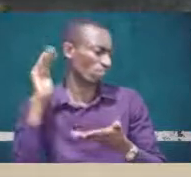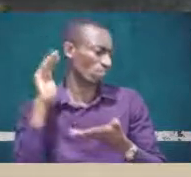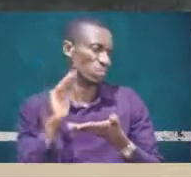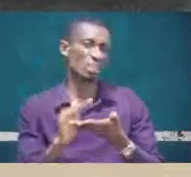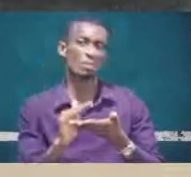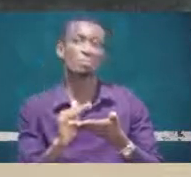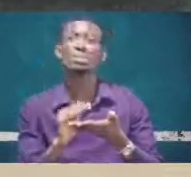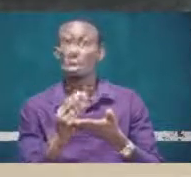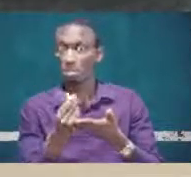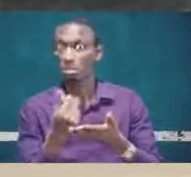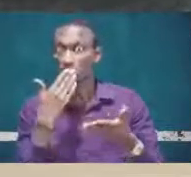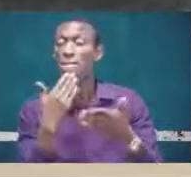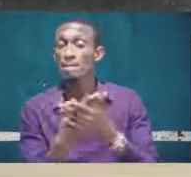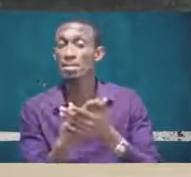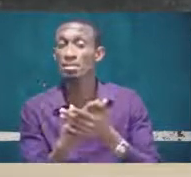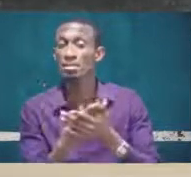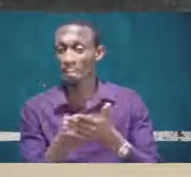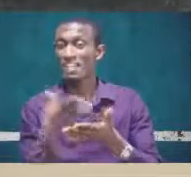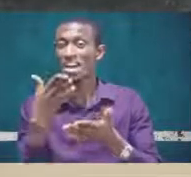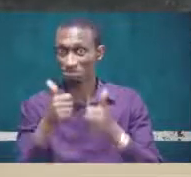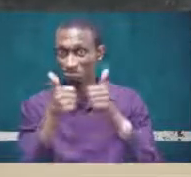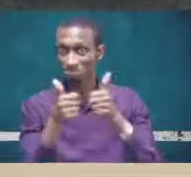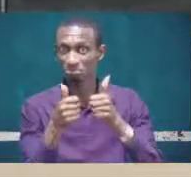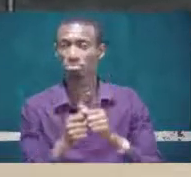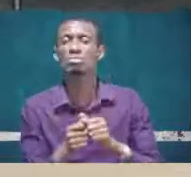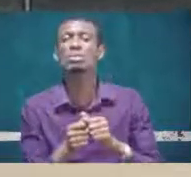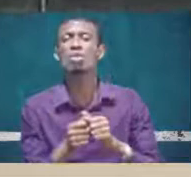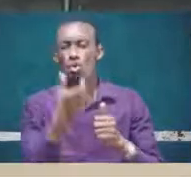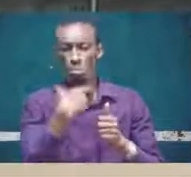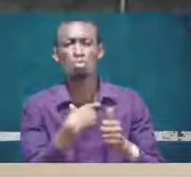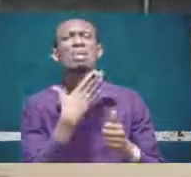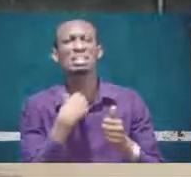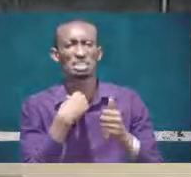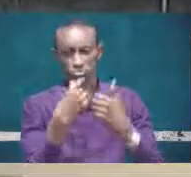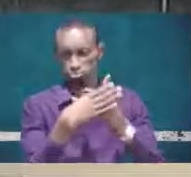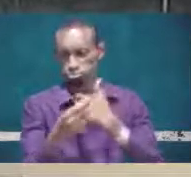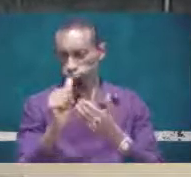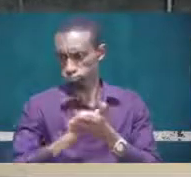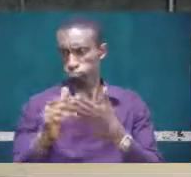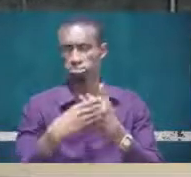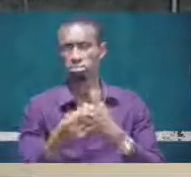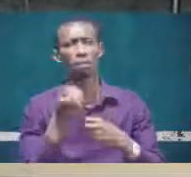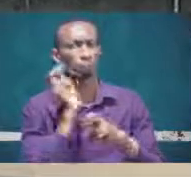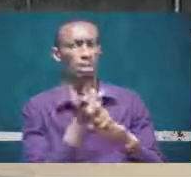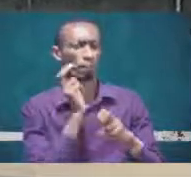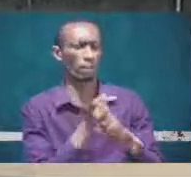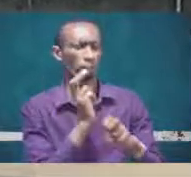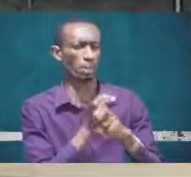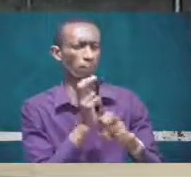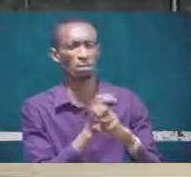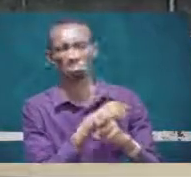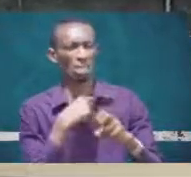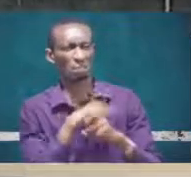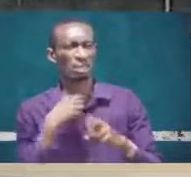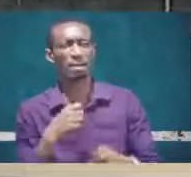Now, in order for money to maintain value, it should be difficult to forge, to counterfeit, hard to counterfeit.